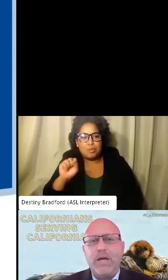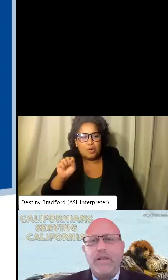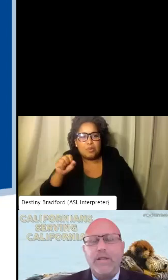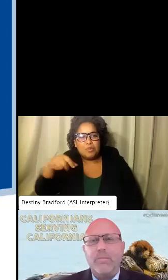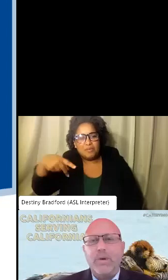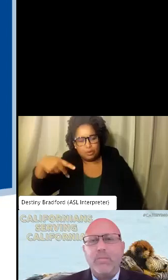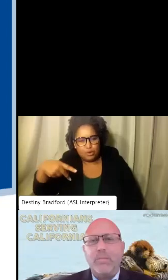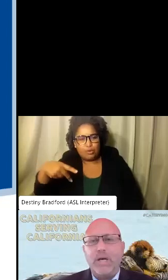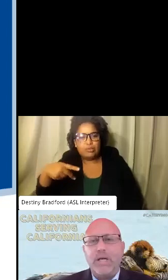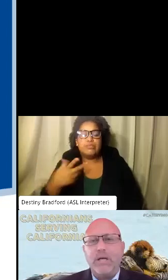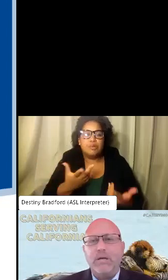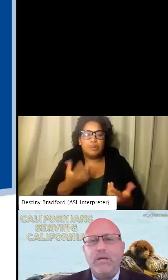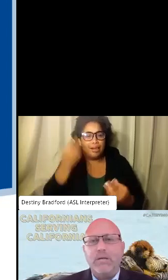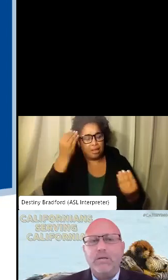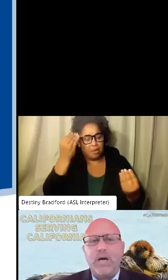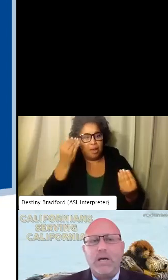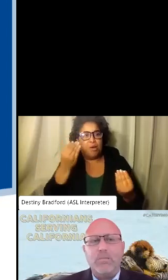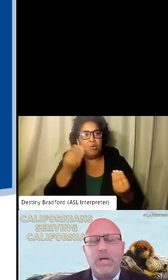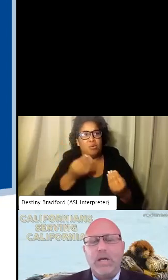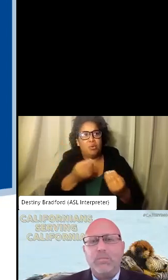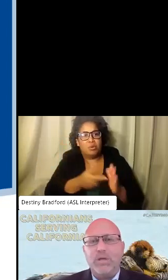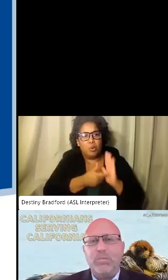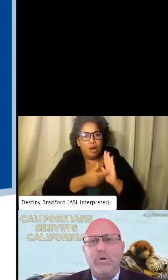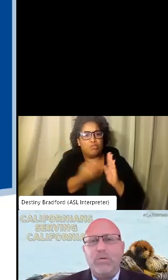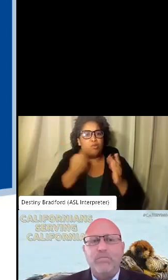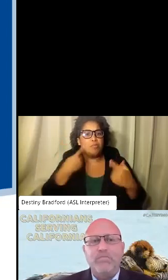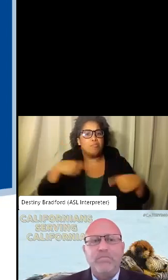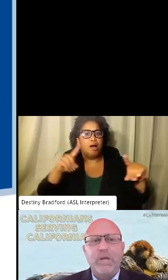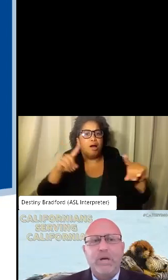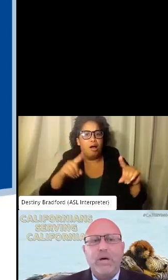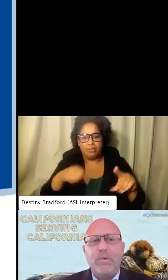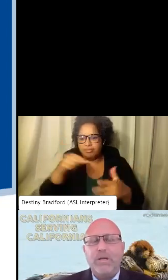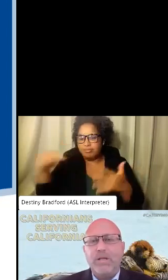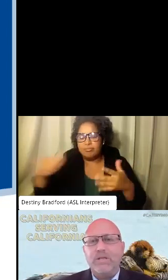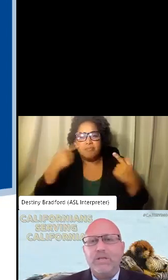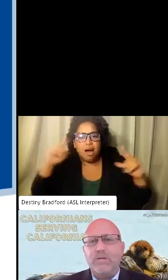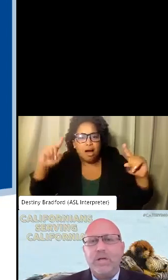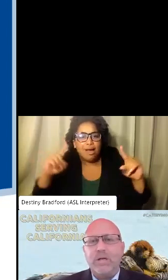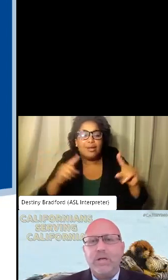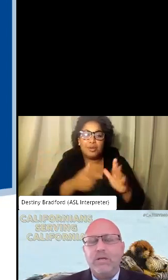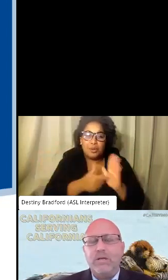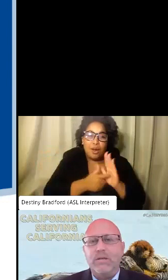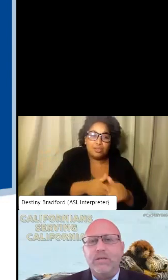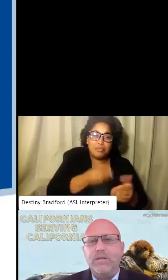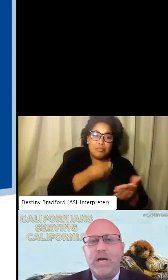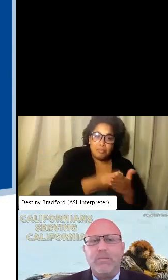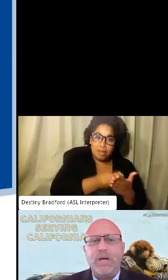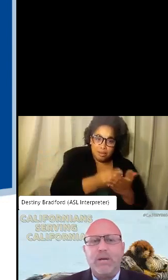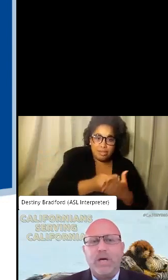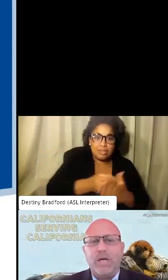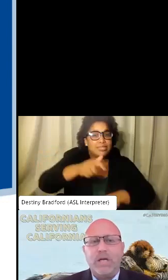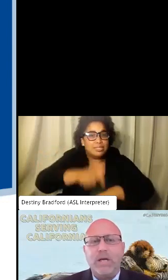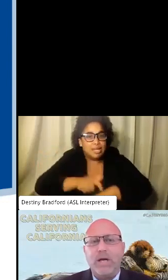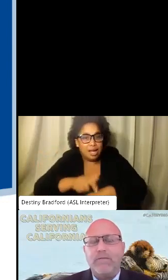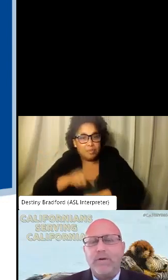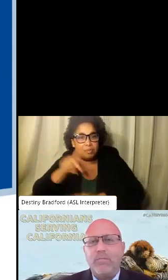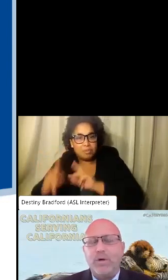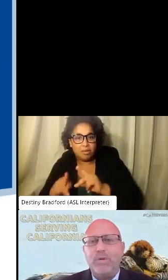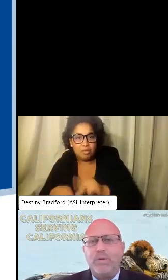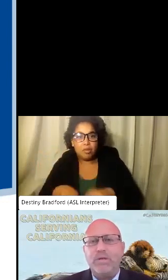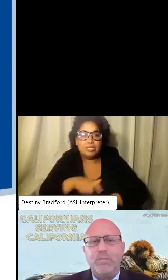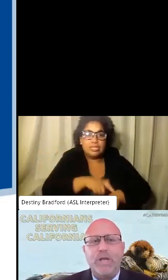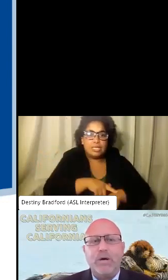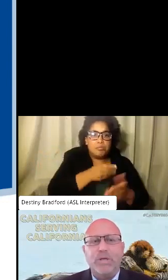done, I think about money, time, and people. Among these three, time and money have